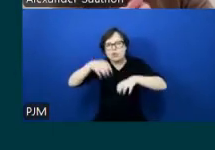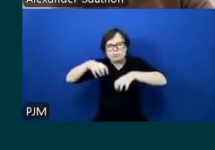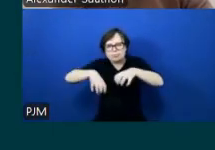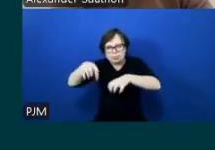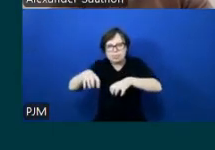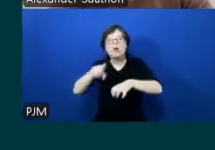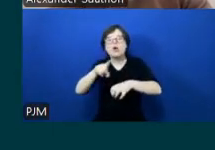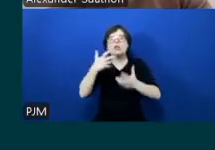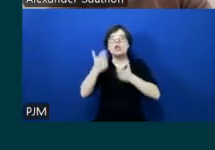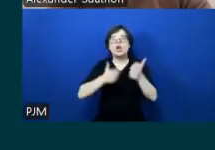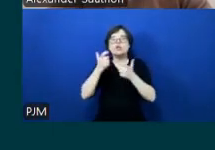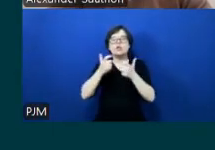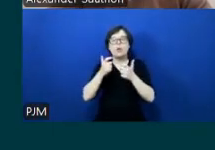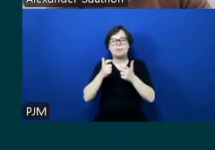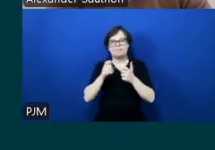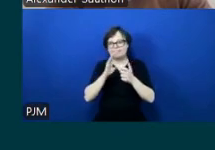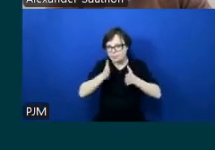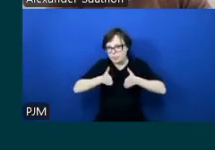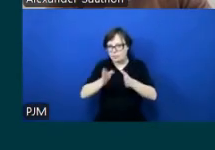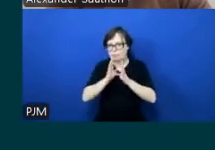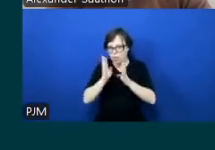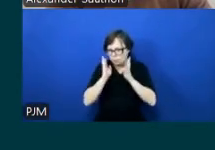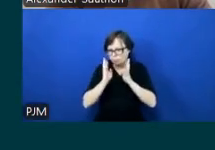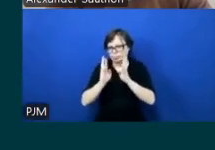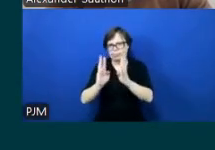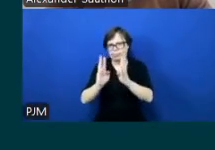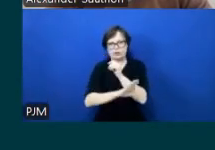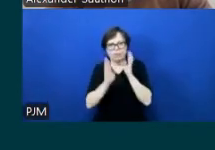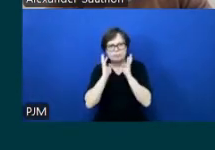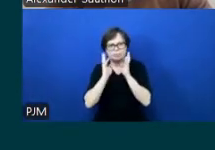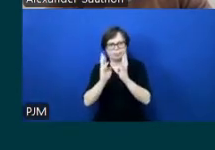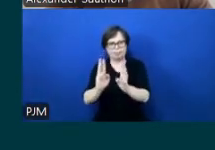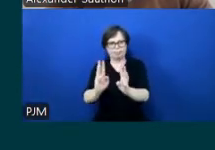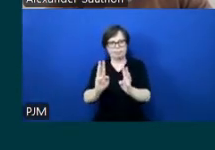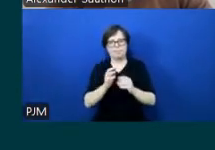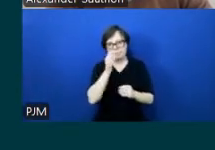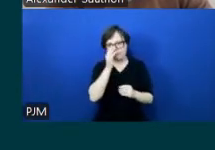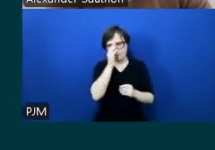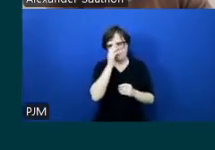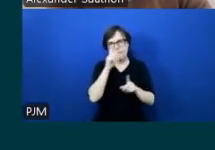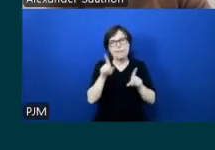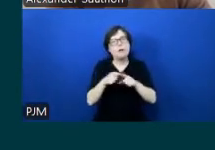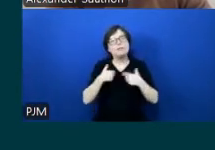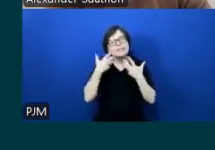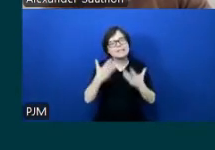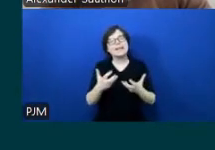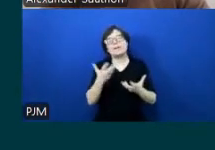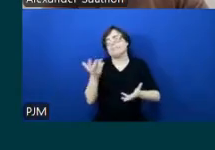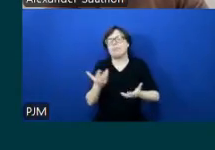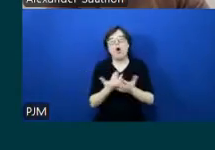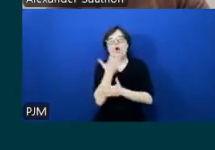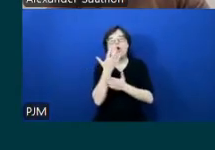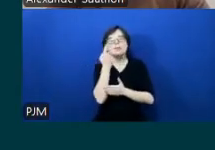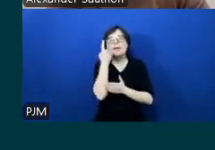the maintain of the continuous vegetation, to diversify plant species and vegetation